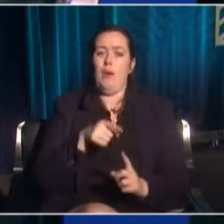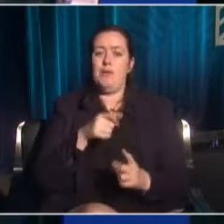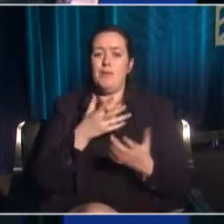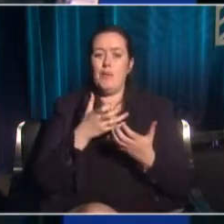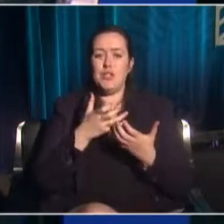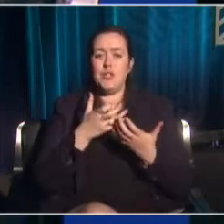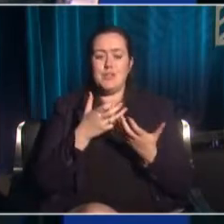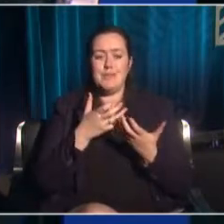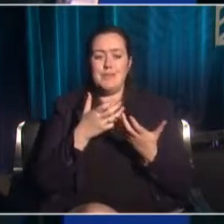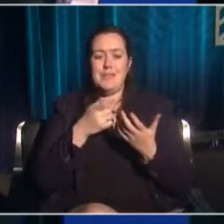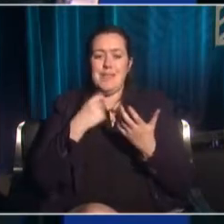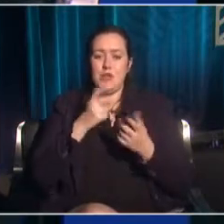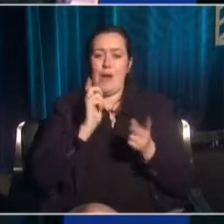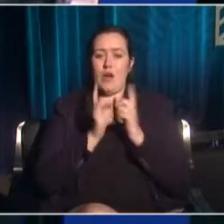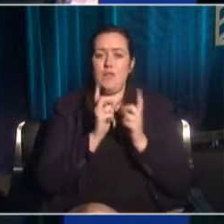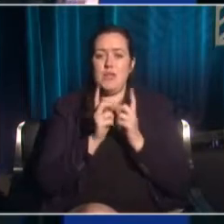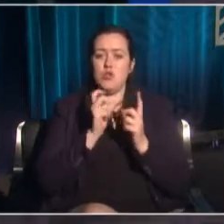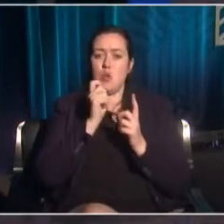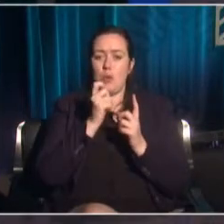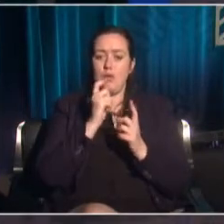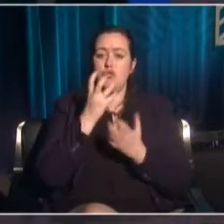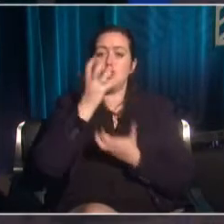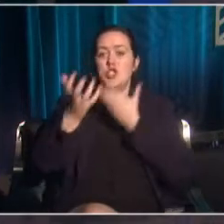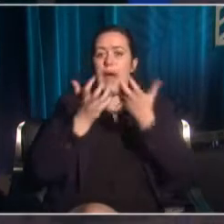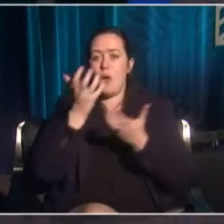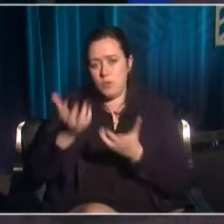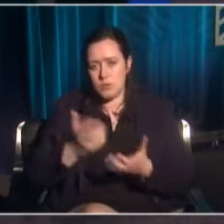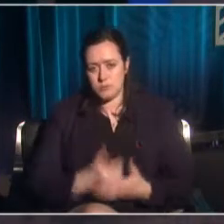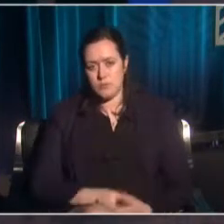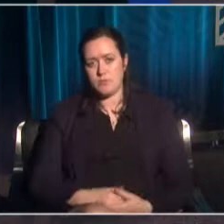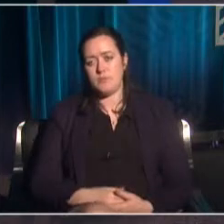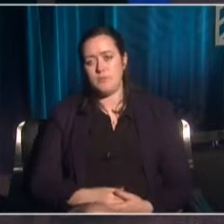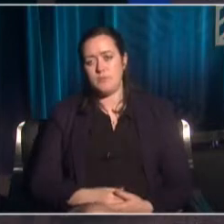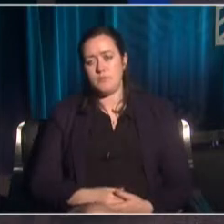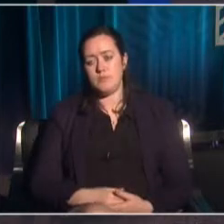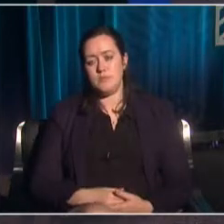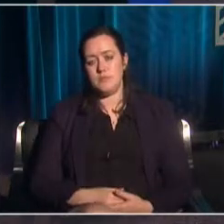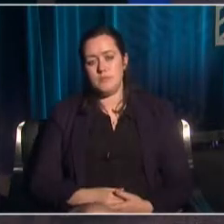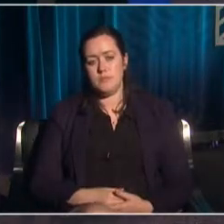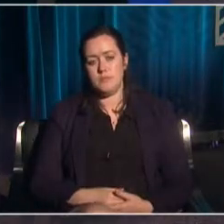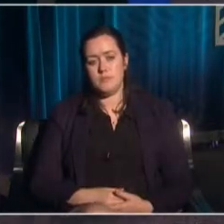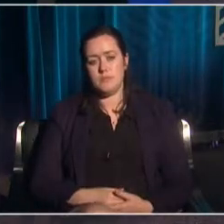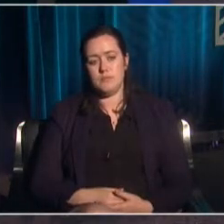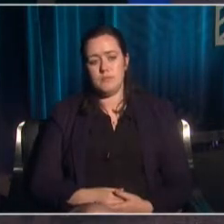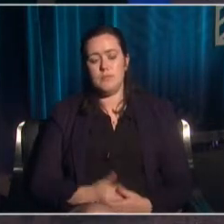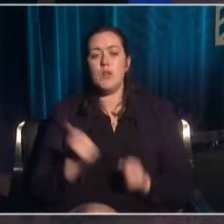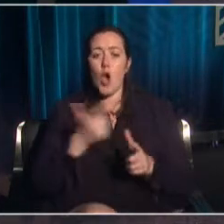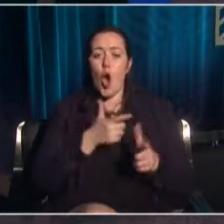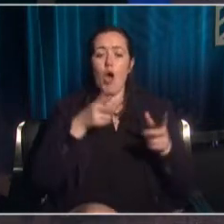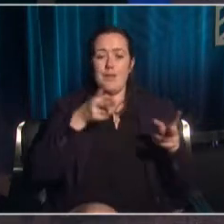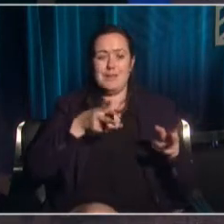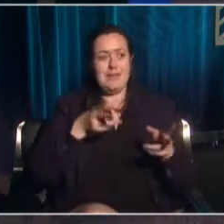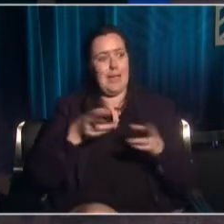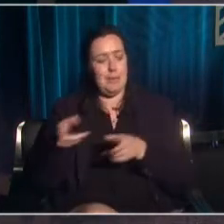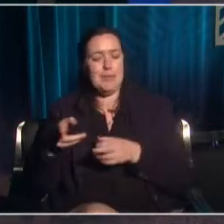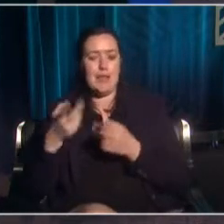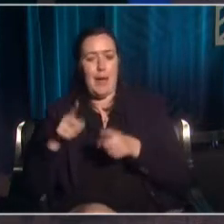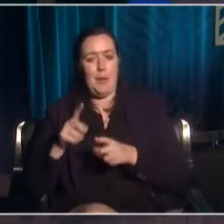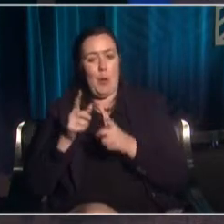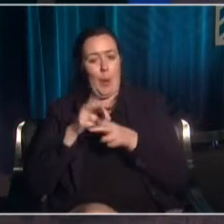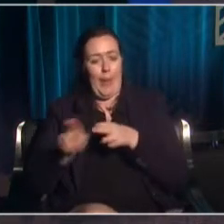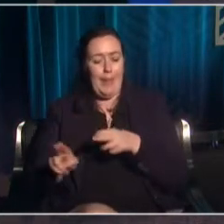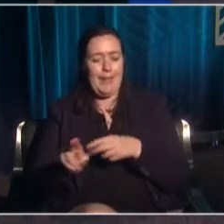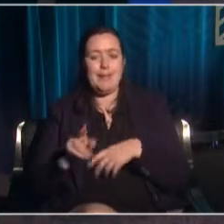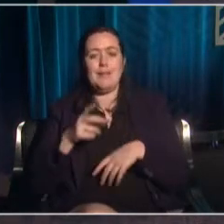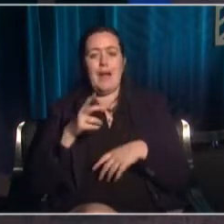a conversation, not just shout at people. All of these segments go so quickly because they're such good speakers, so I'm going to give you two different questions and see how